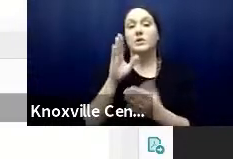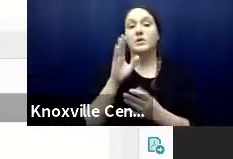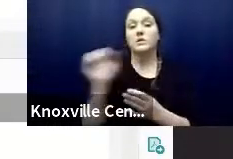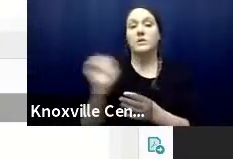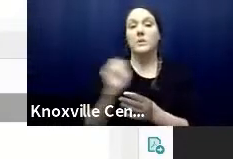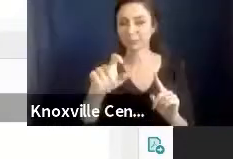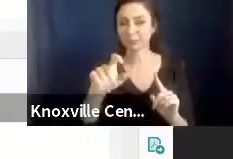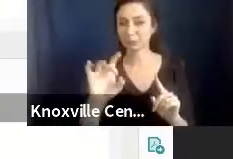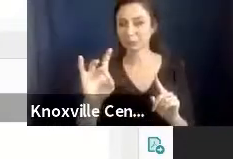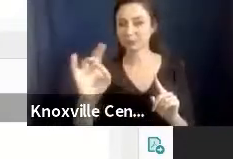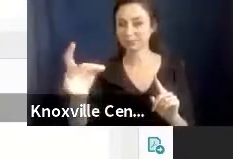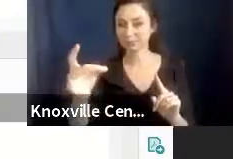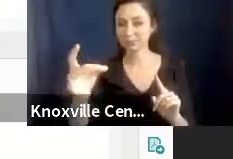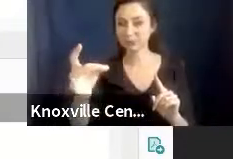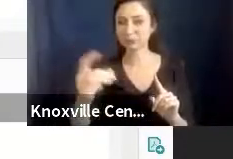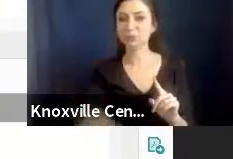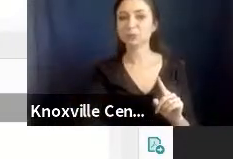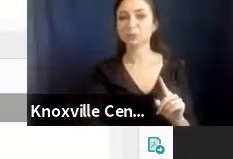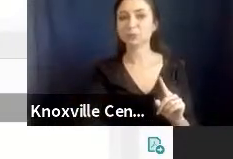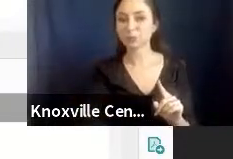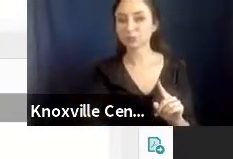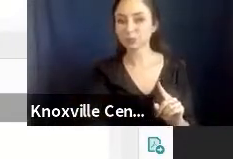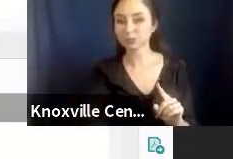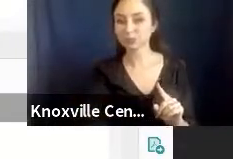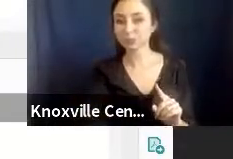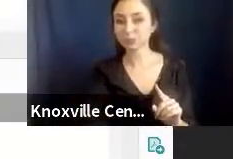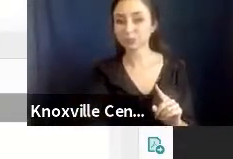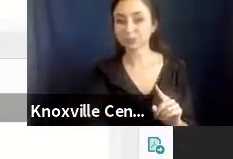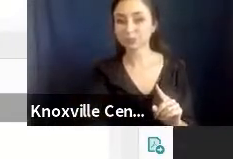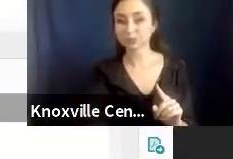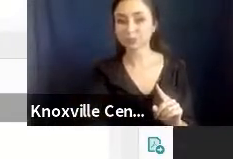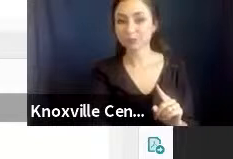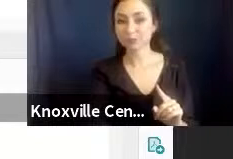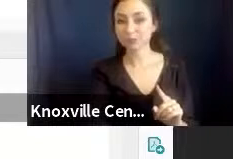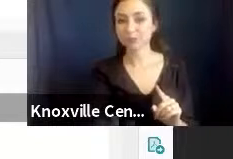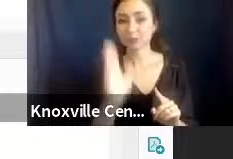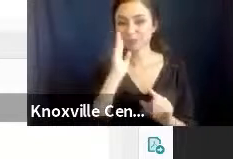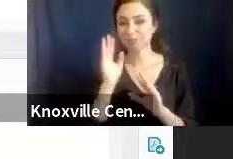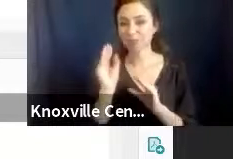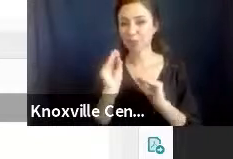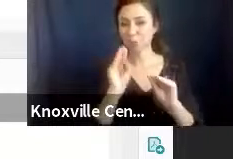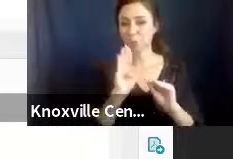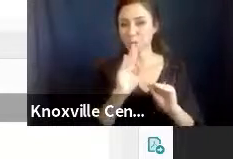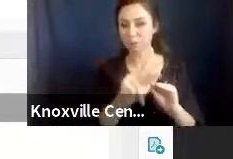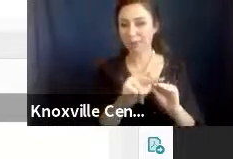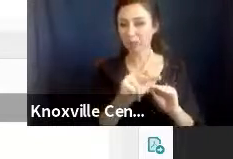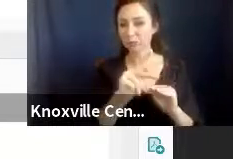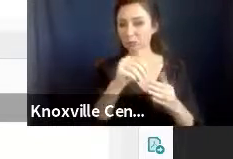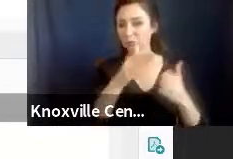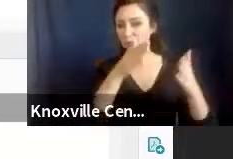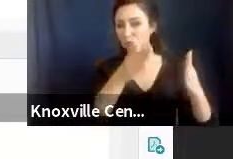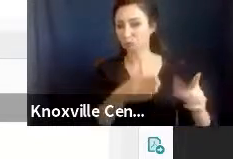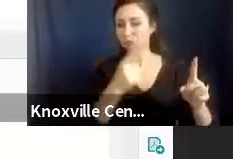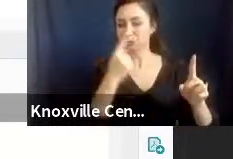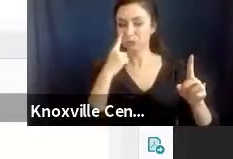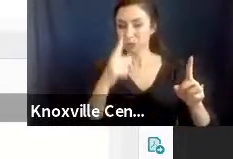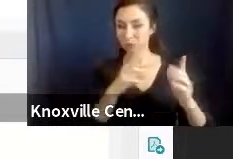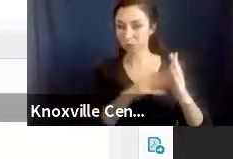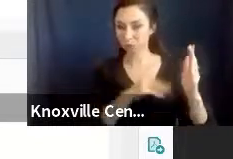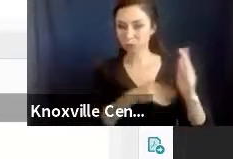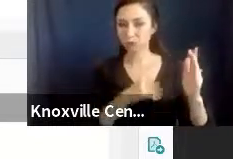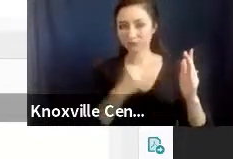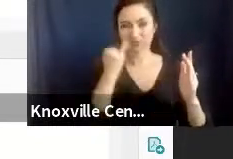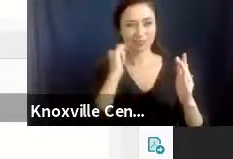for in-person instruction on September 15th, unless otherwise modified or notified. The decision